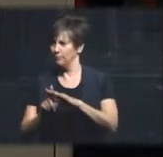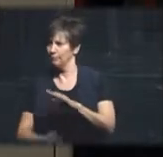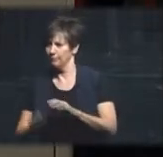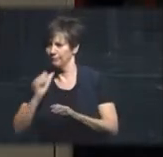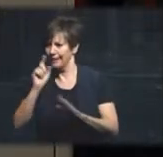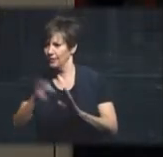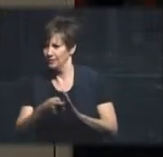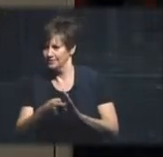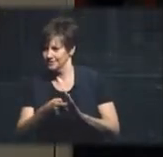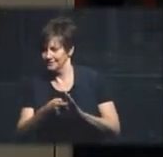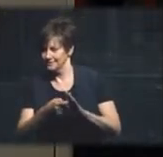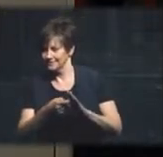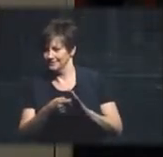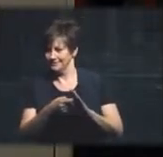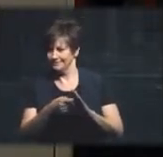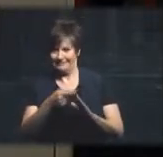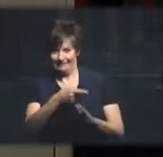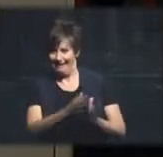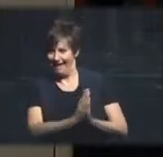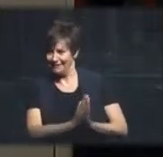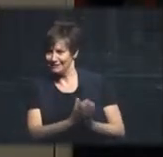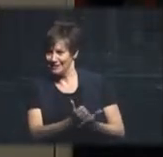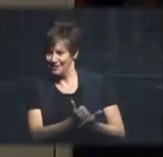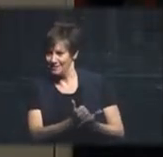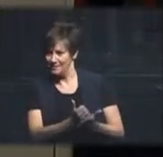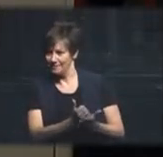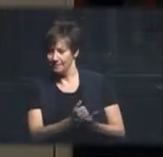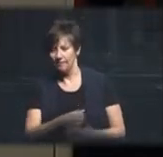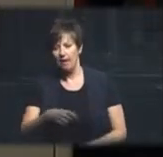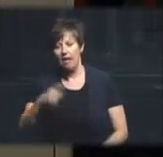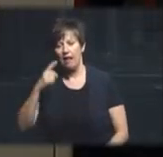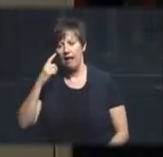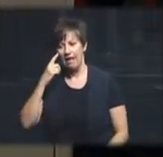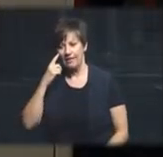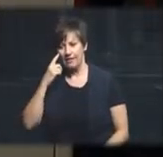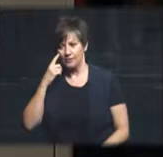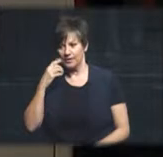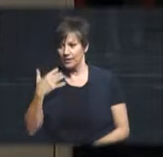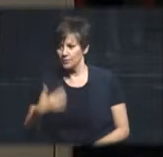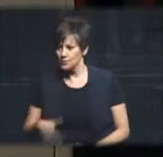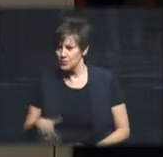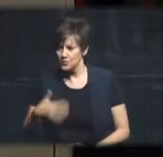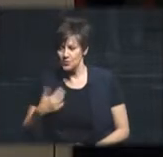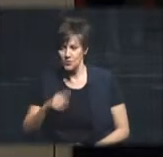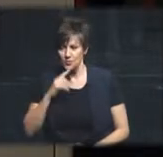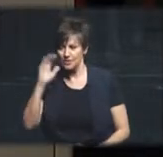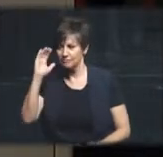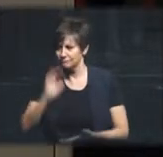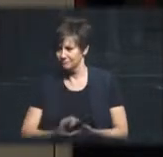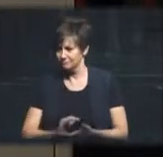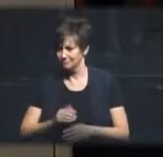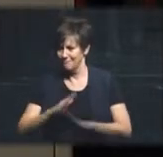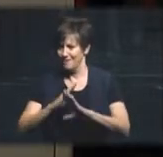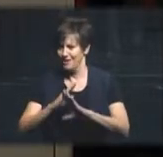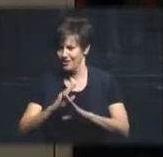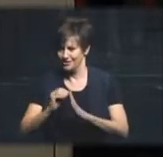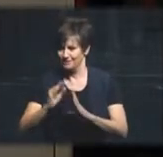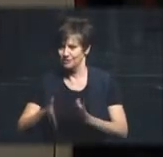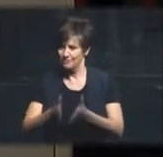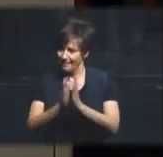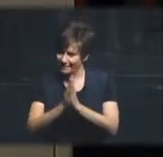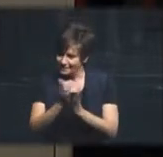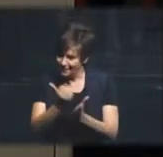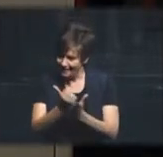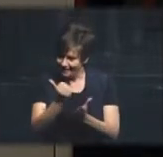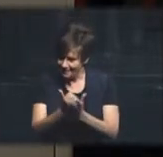is requesting tutoring or help. And I think that we can significantly reduce the barriers to students requesting help